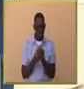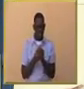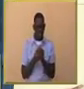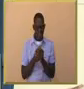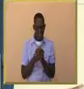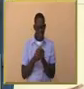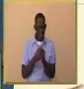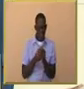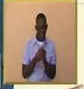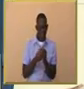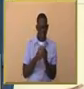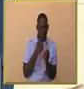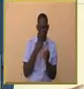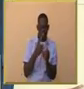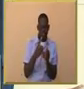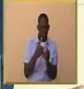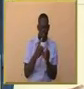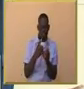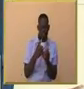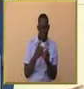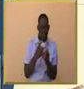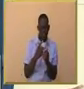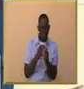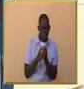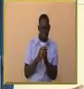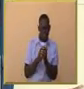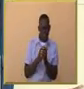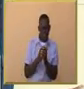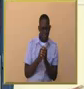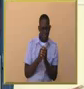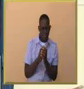They will chase us away if they see us here.